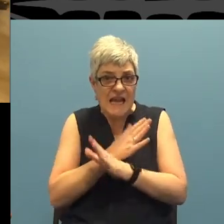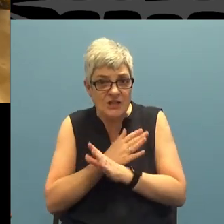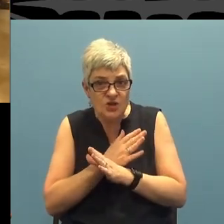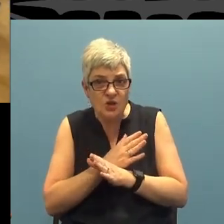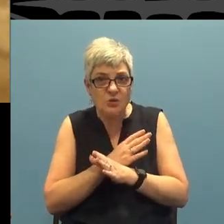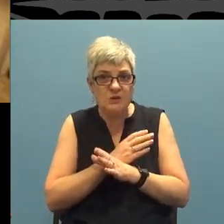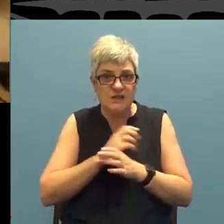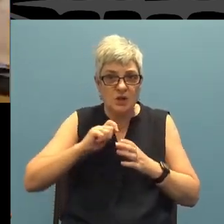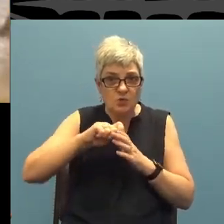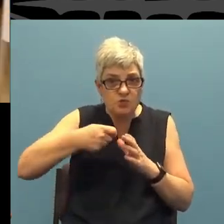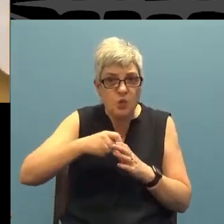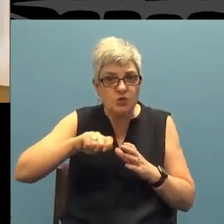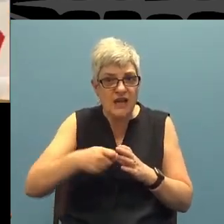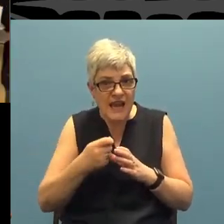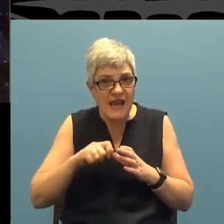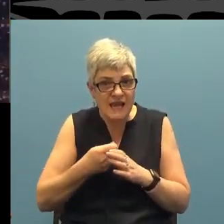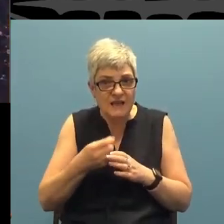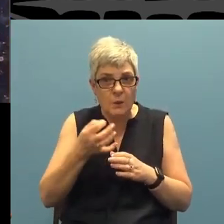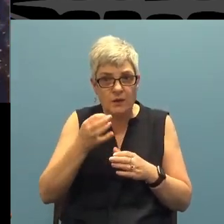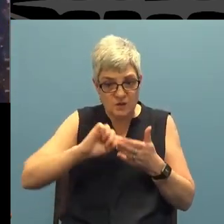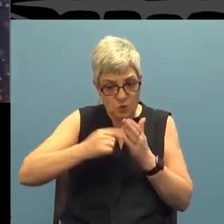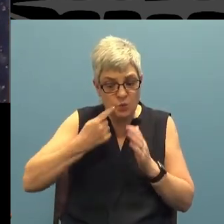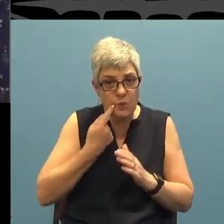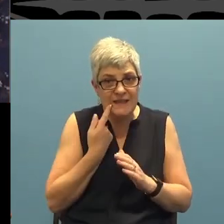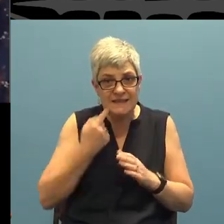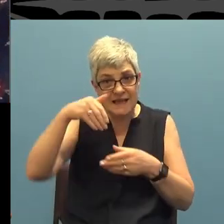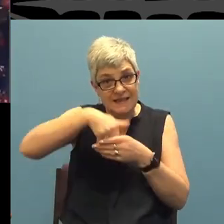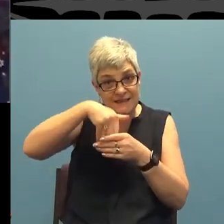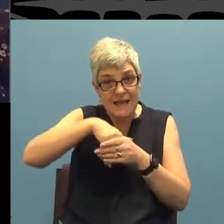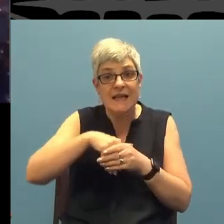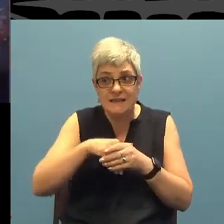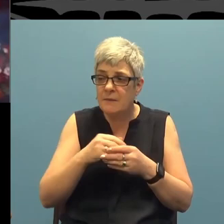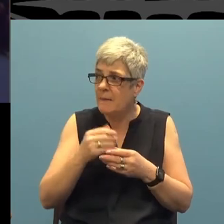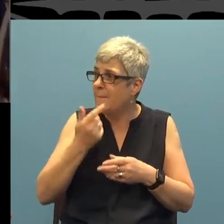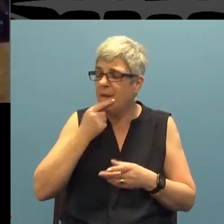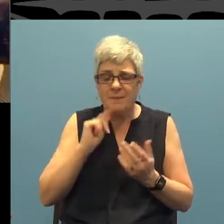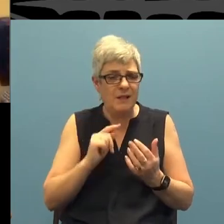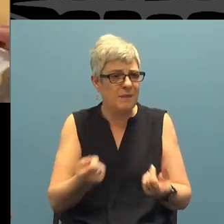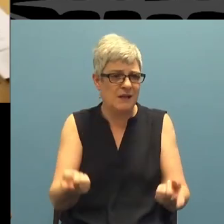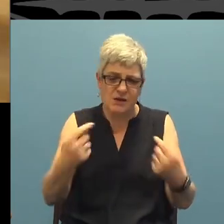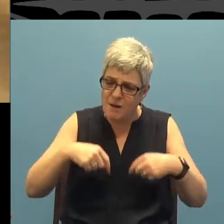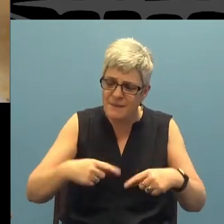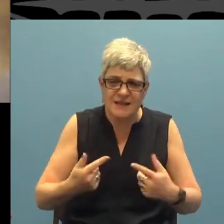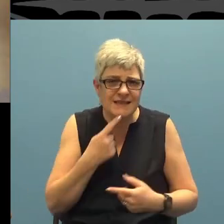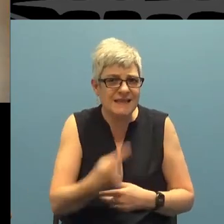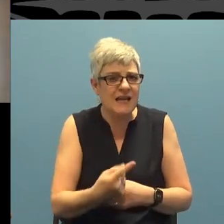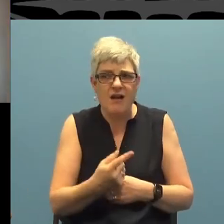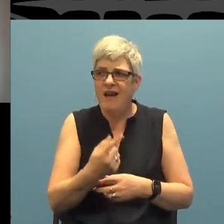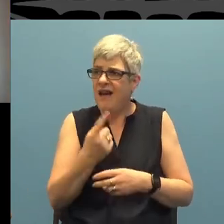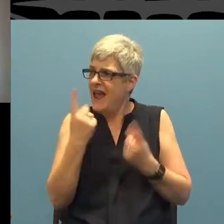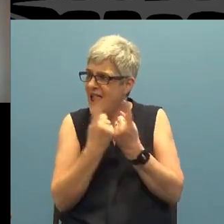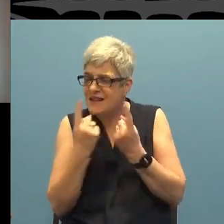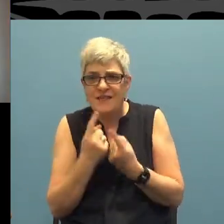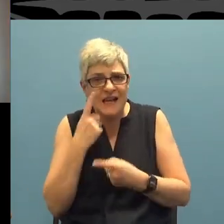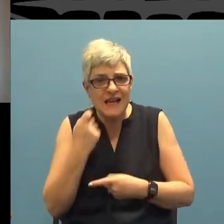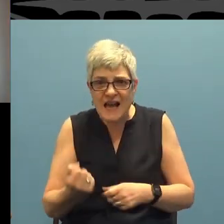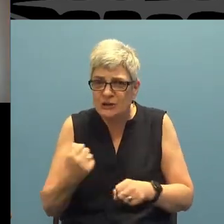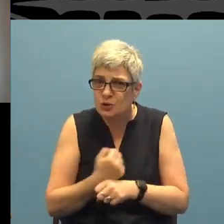them to go in the bags. And people have just been coming forward and saying, you know, what? Is there anything I can